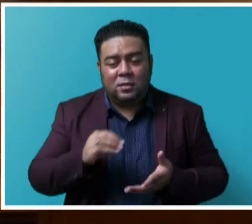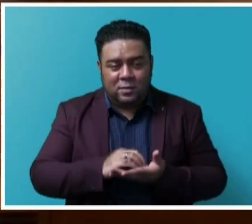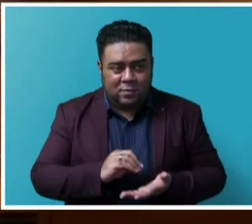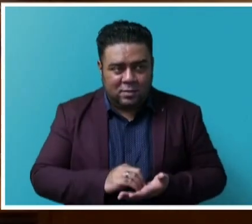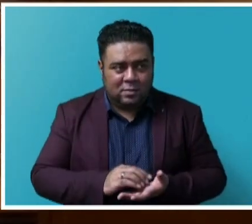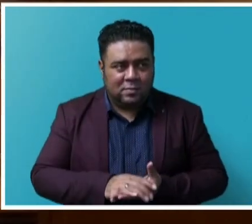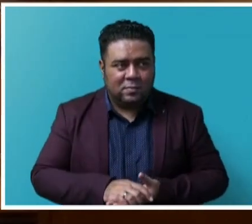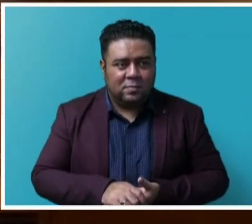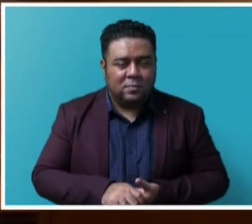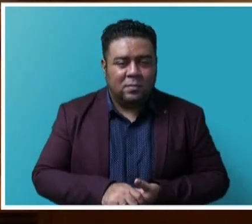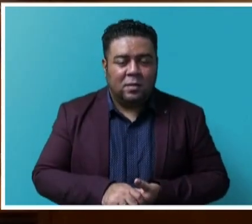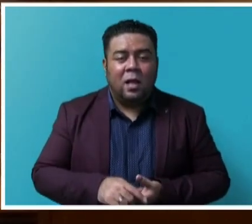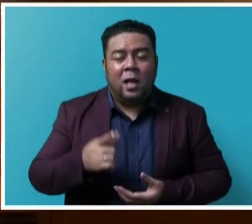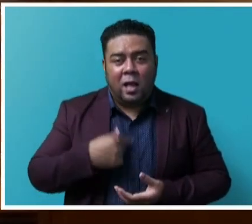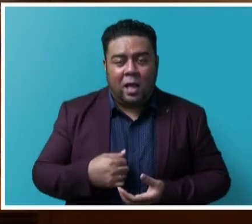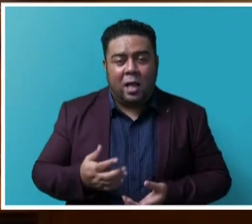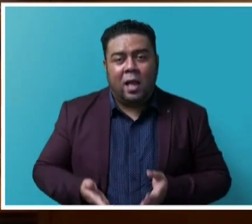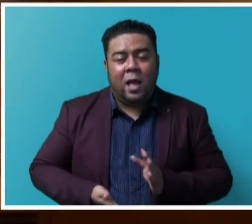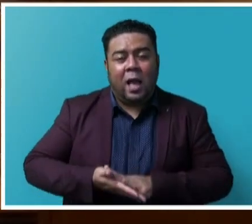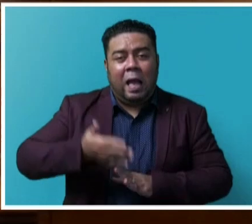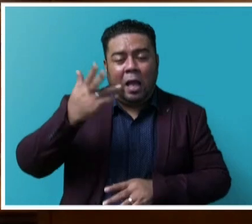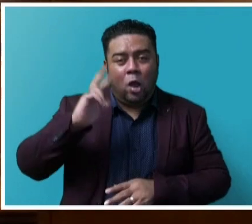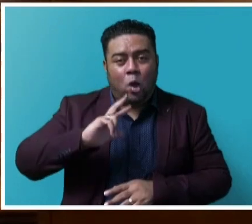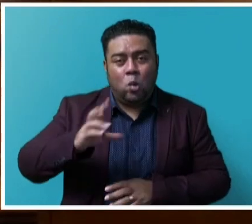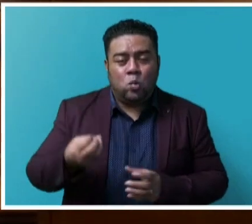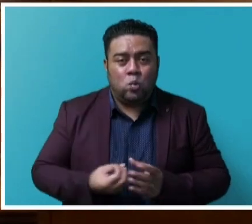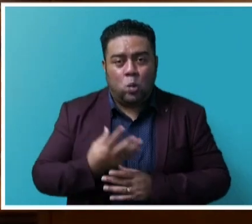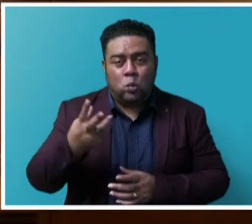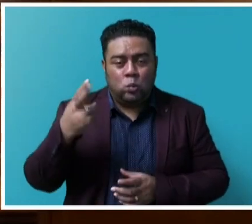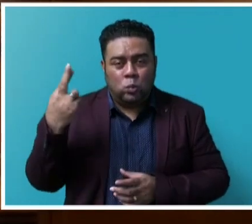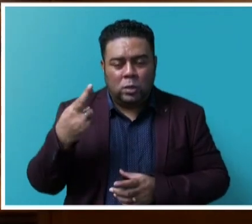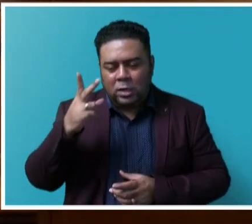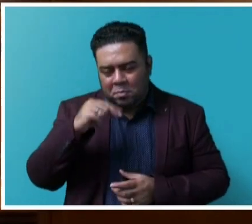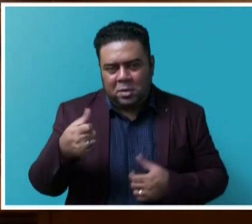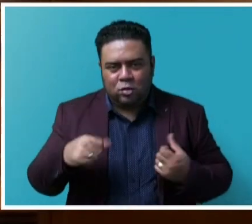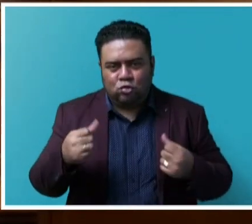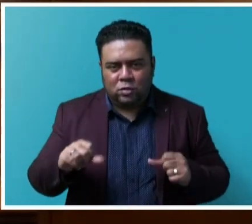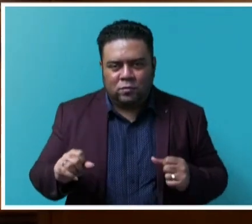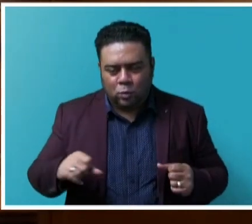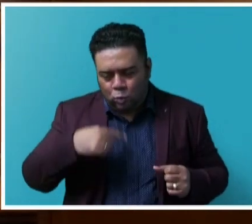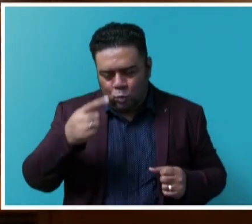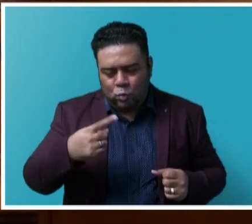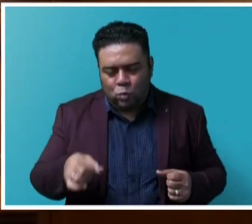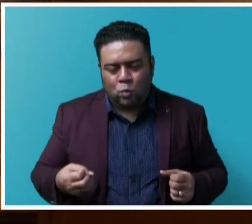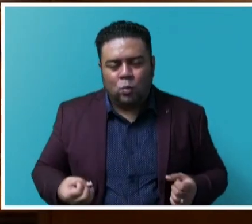sectors. A higher growth rate can be achieved easily if we continue improving